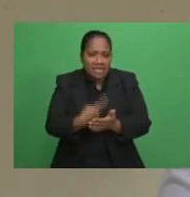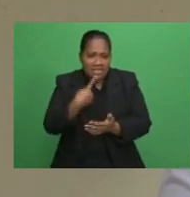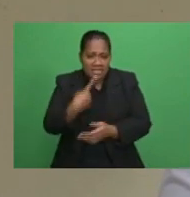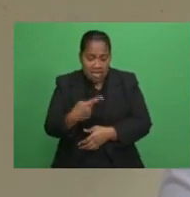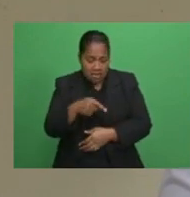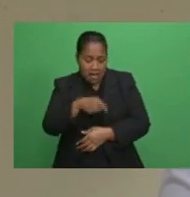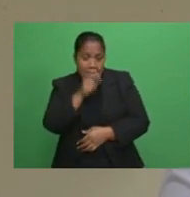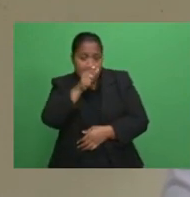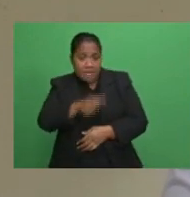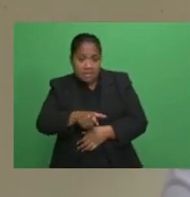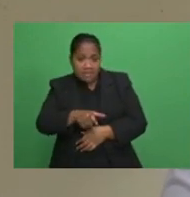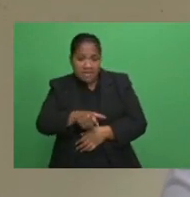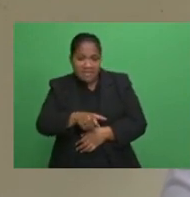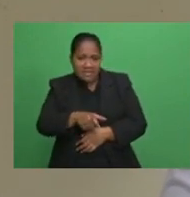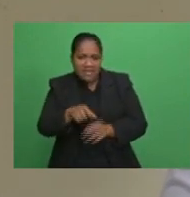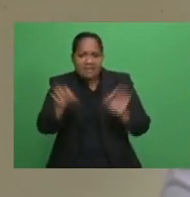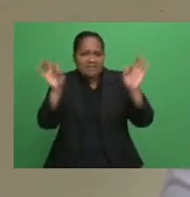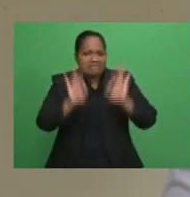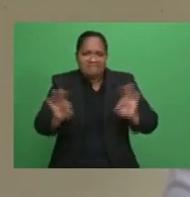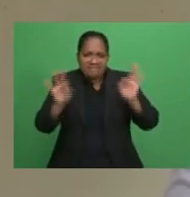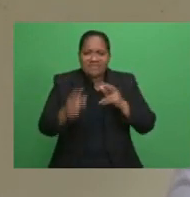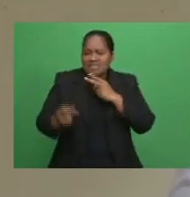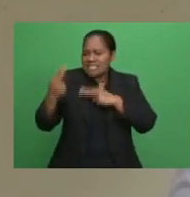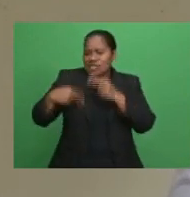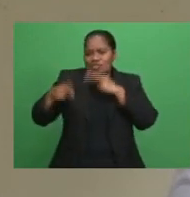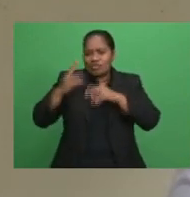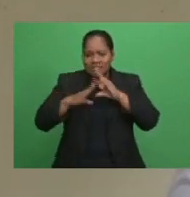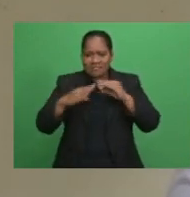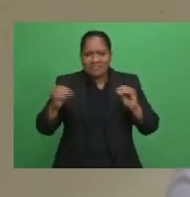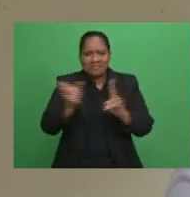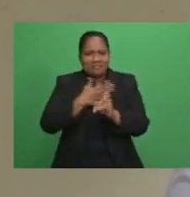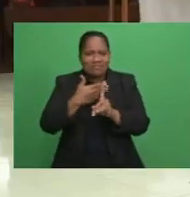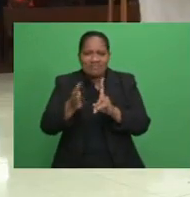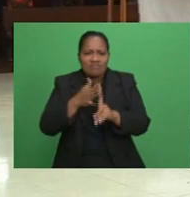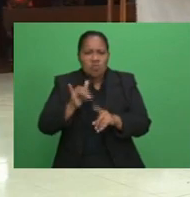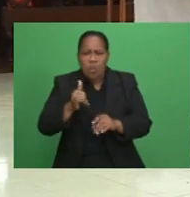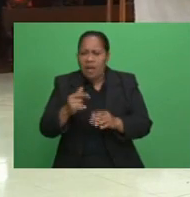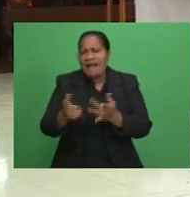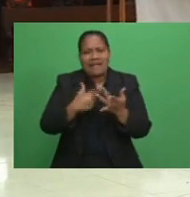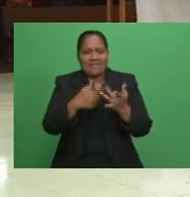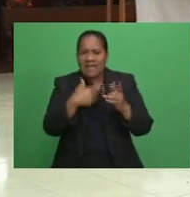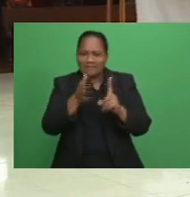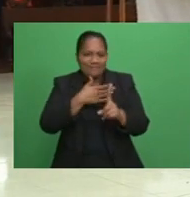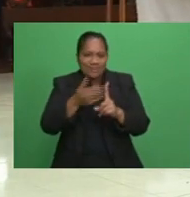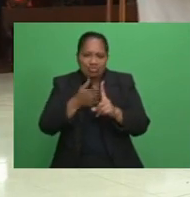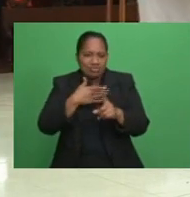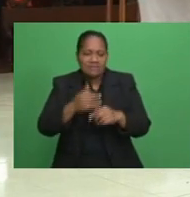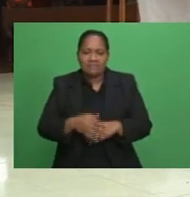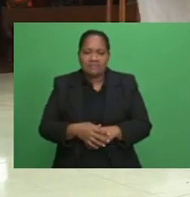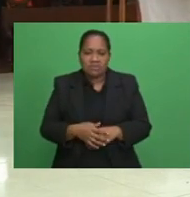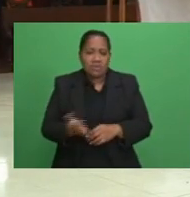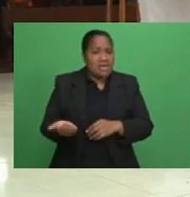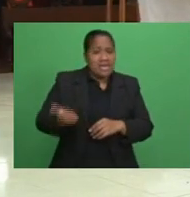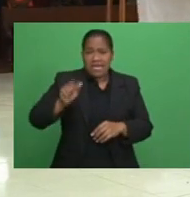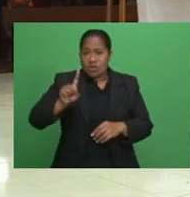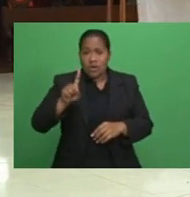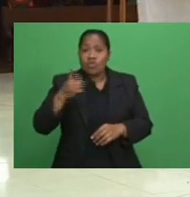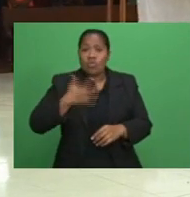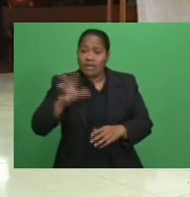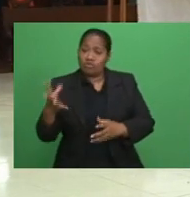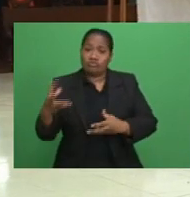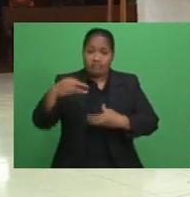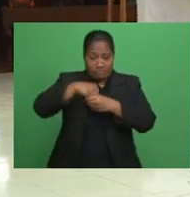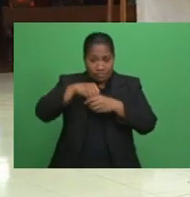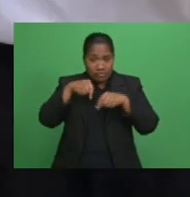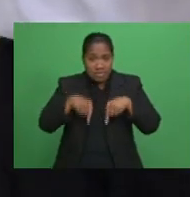no history of sexual abuse or other abuses. Anybody coming in too will have to do the same.